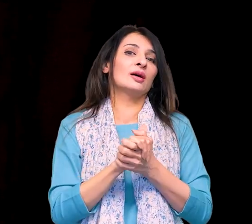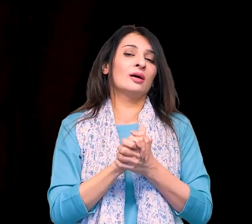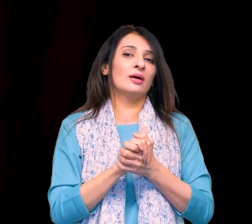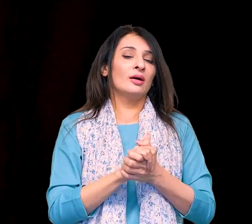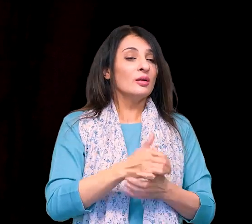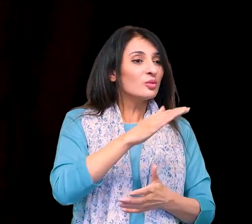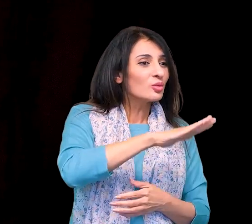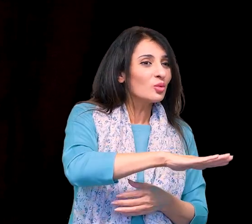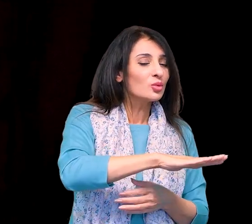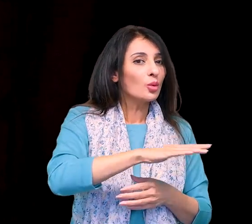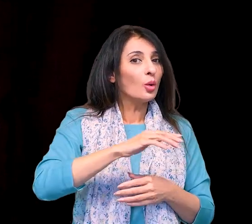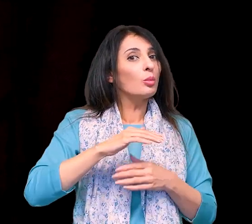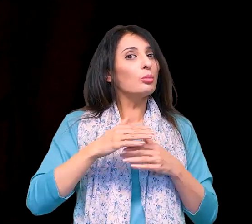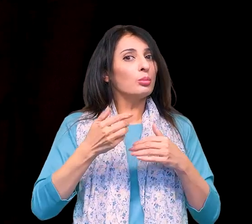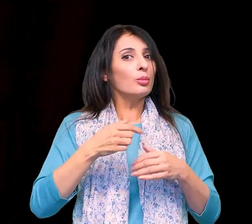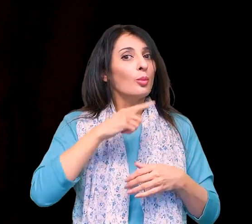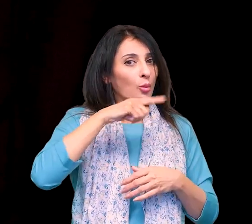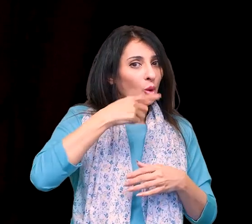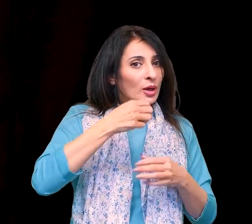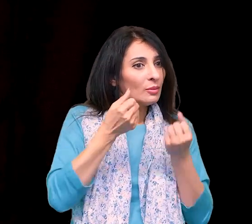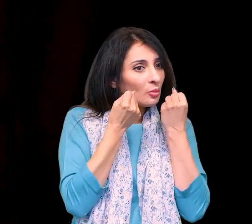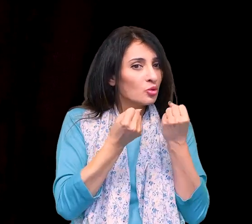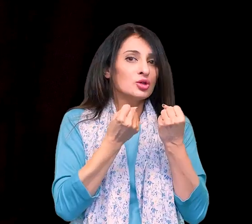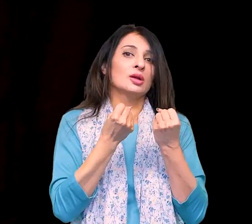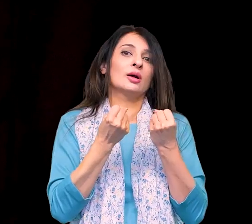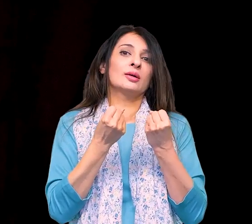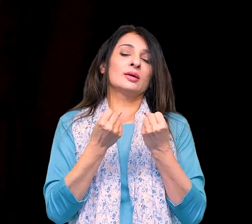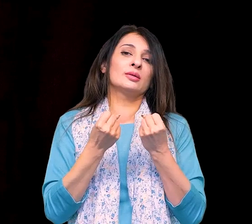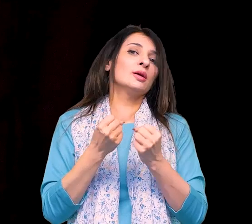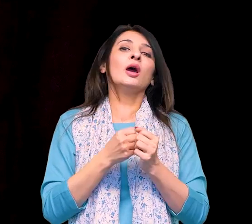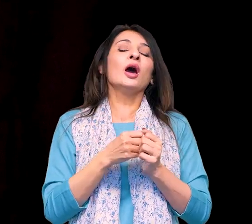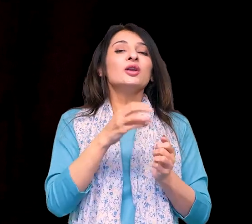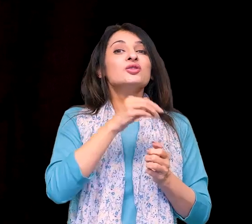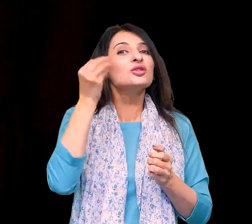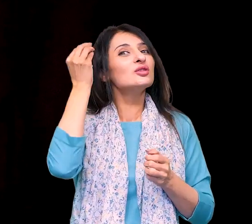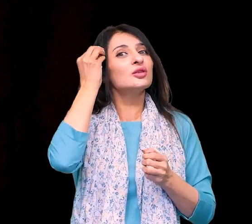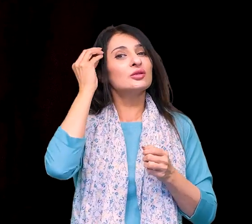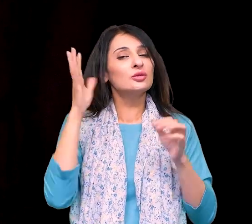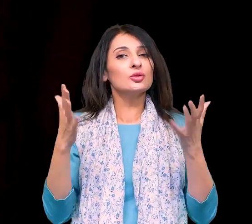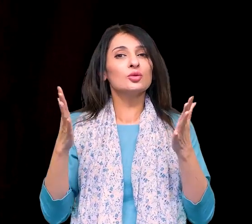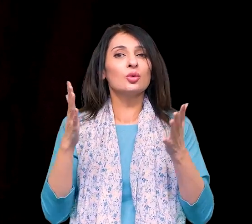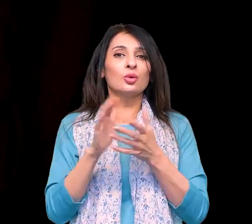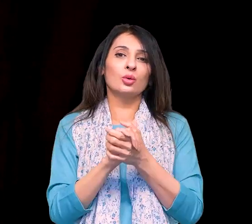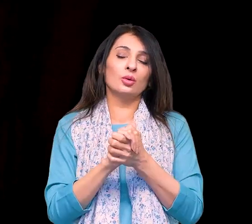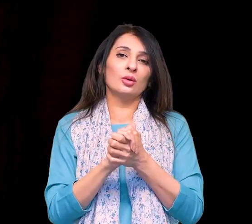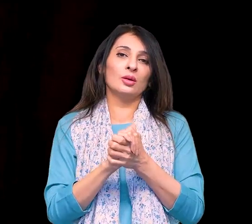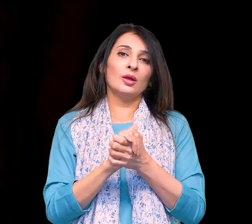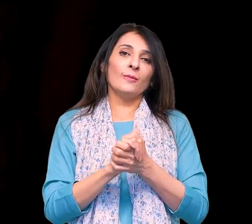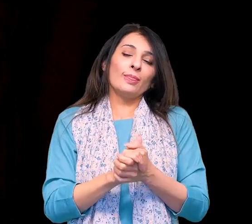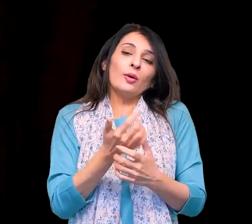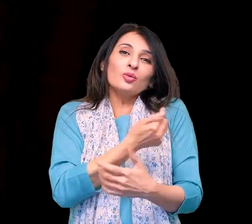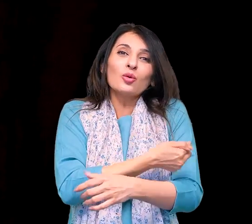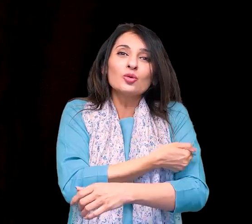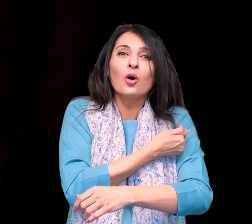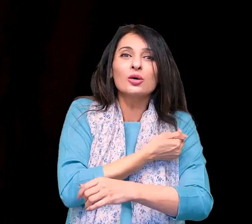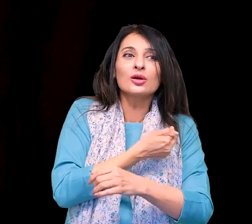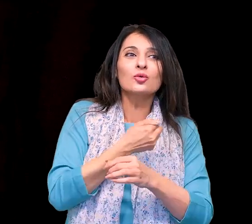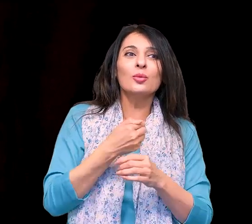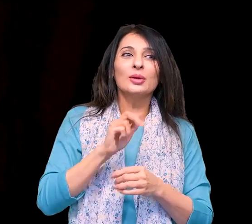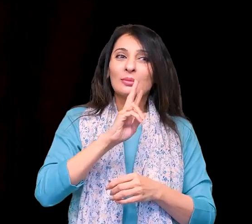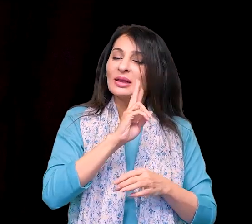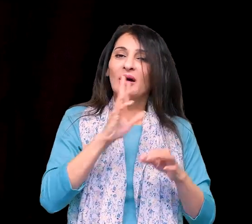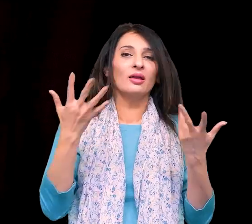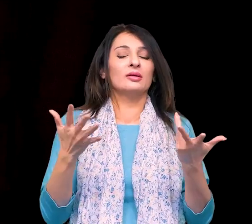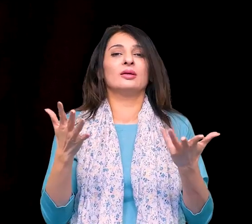remember. Then another story, one of my favorite Ammis, Sonia Kaval, talks about how she felt like her world was just a